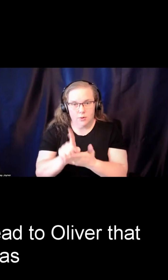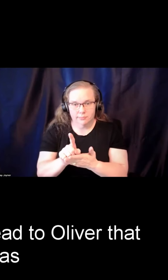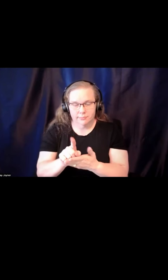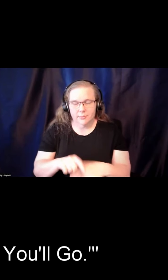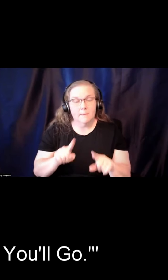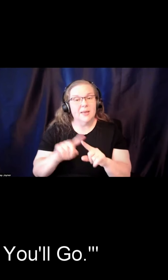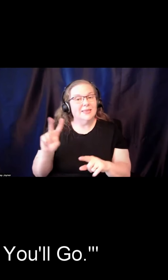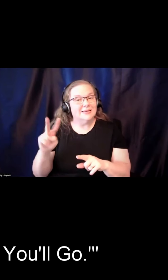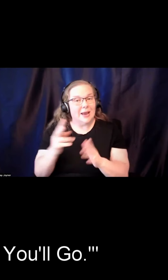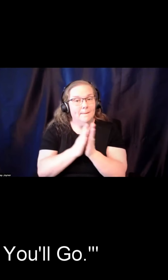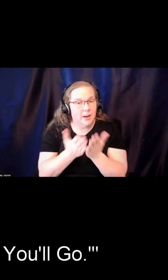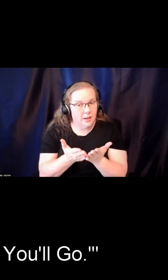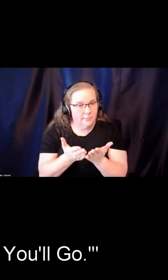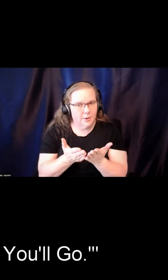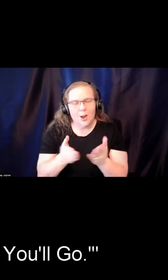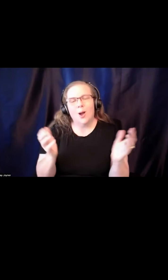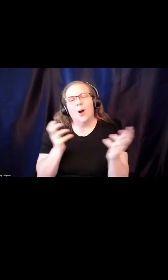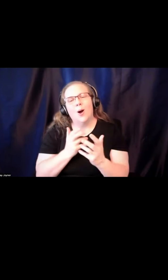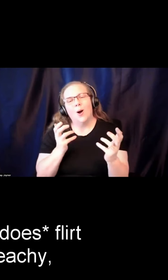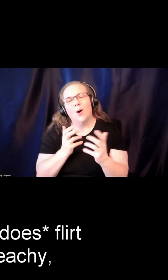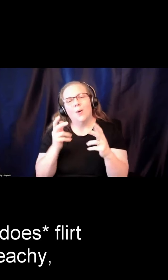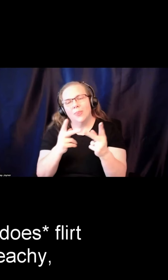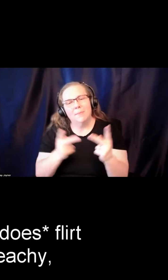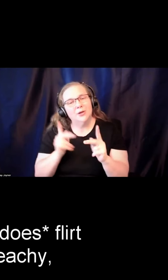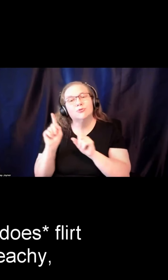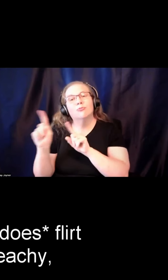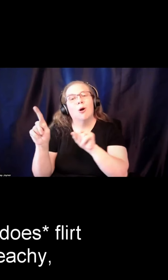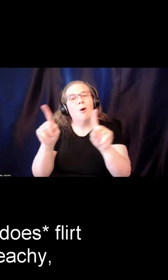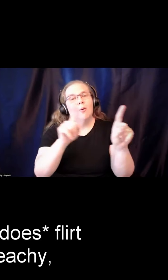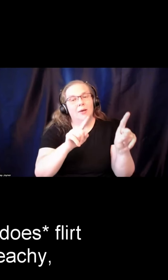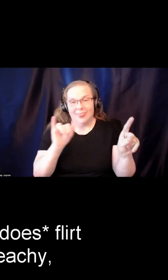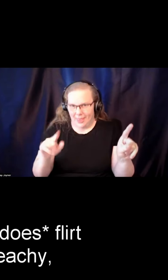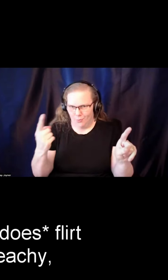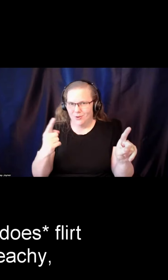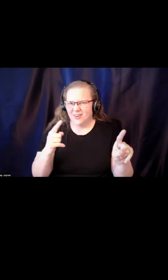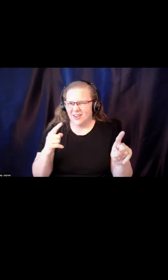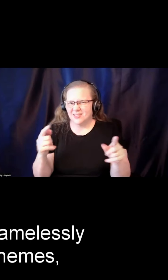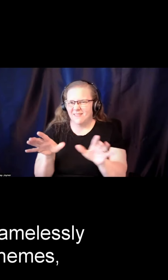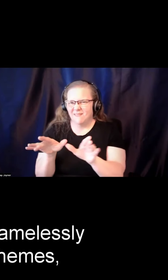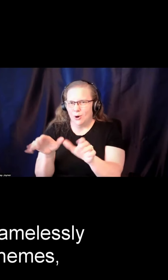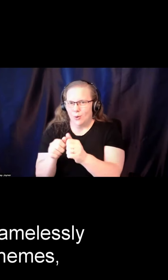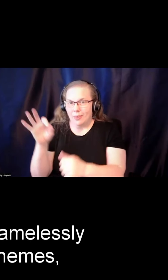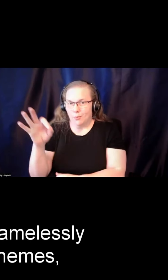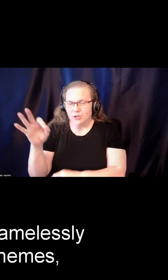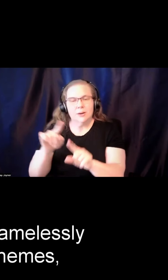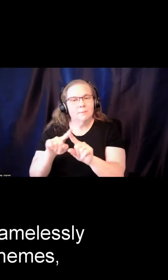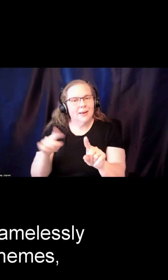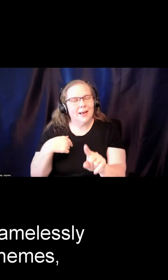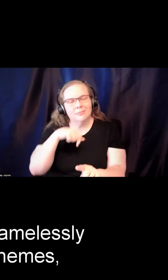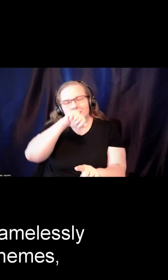that night was Oh, the Places You'll Go. Now that one does flirt with the preachy, but I love its